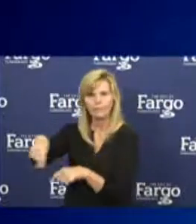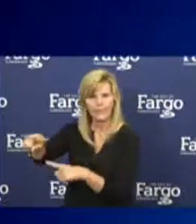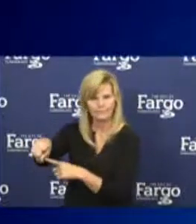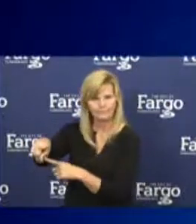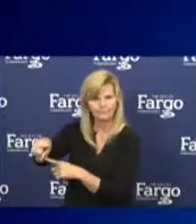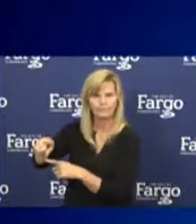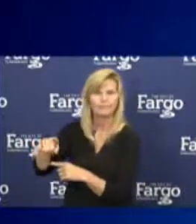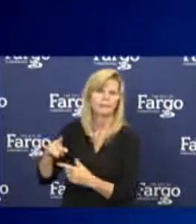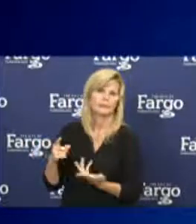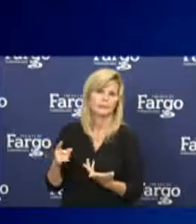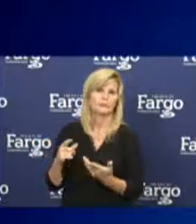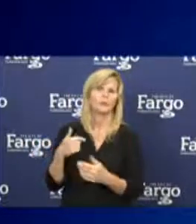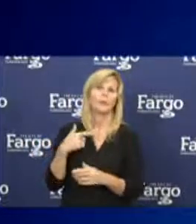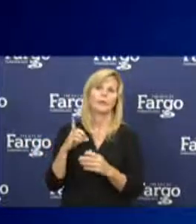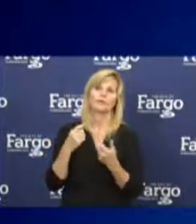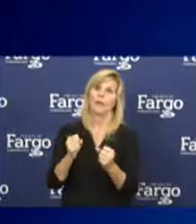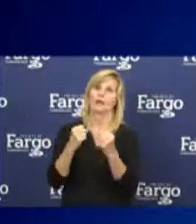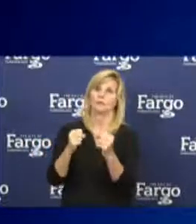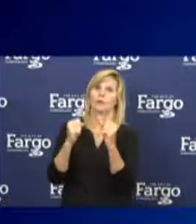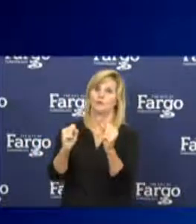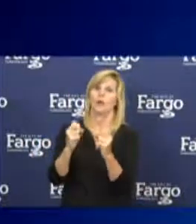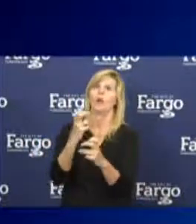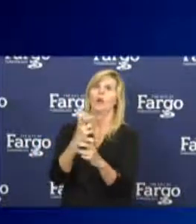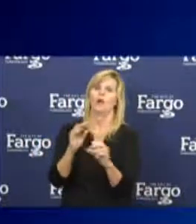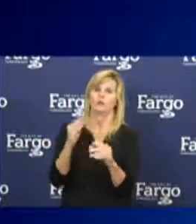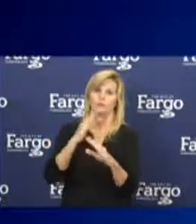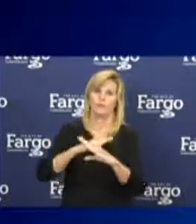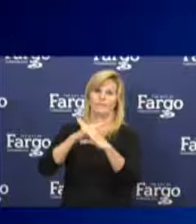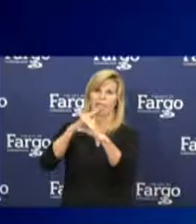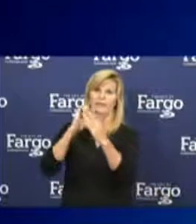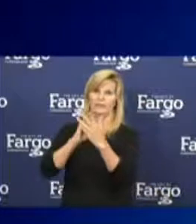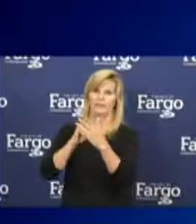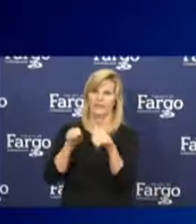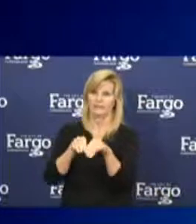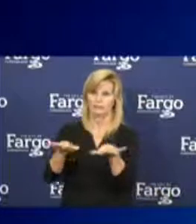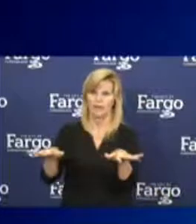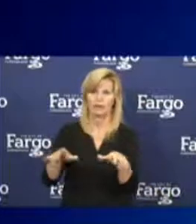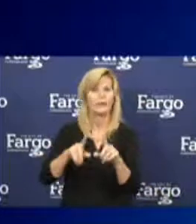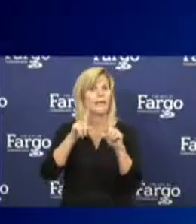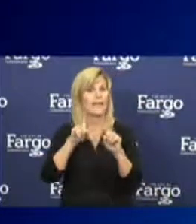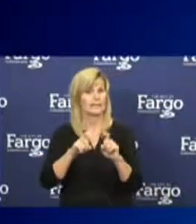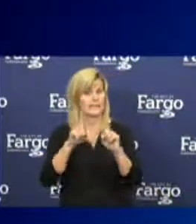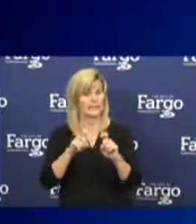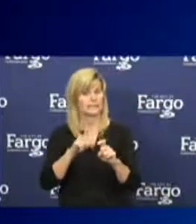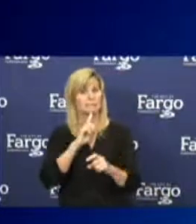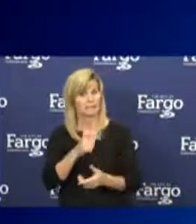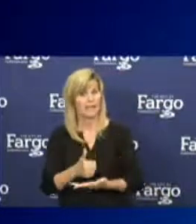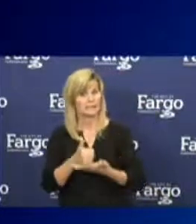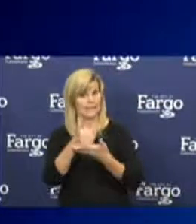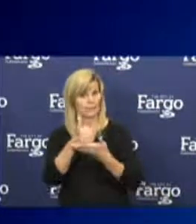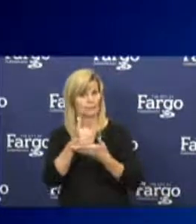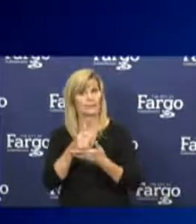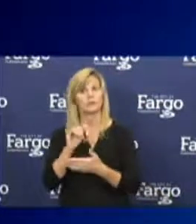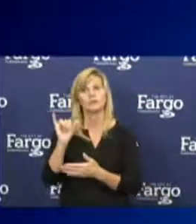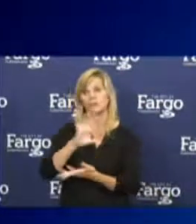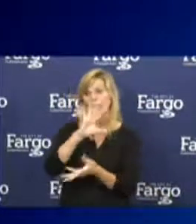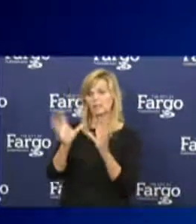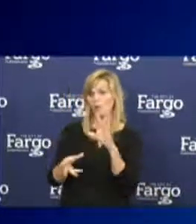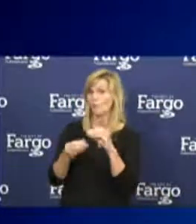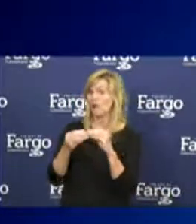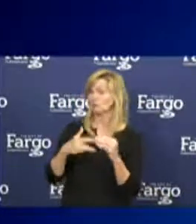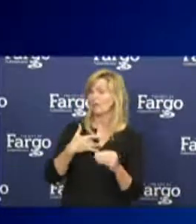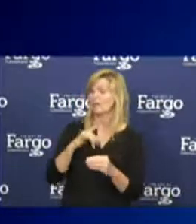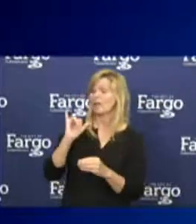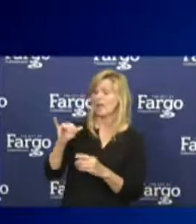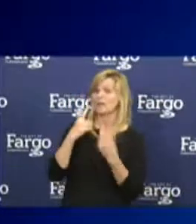facilities. And we do lots and lots of efforts to try and prevent that spread, and the testing has certainly helped. So this, I would say, is overall a success story that we